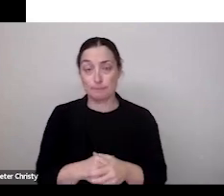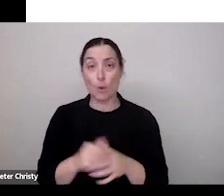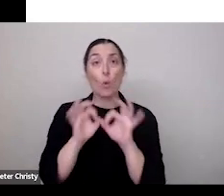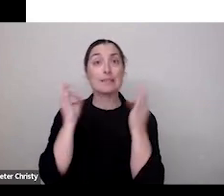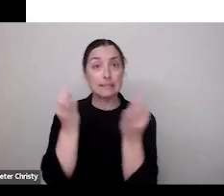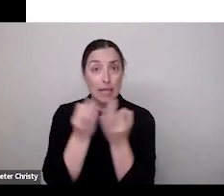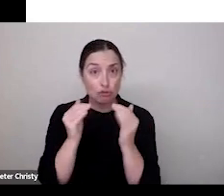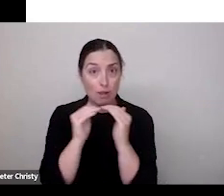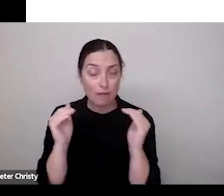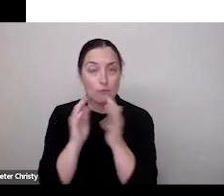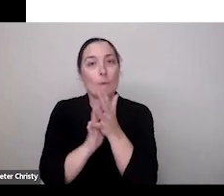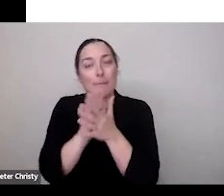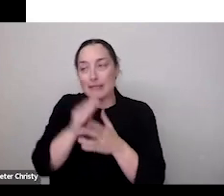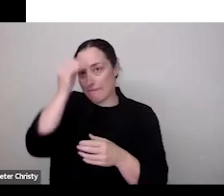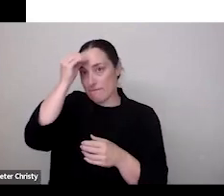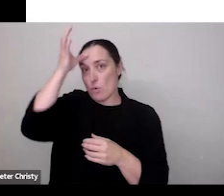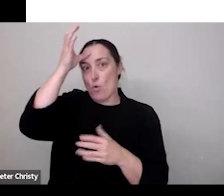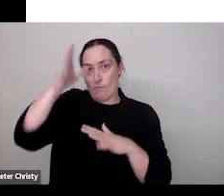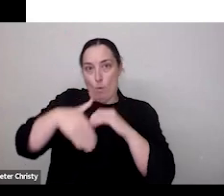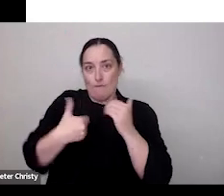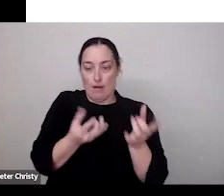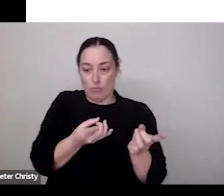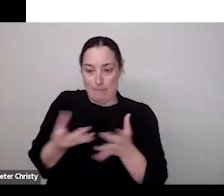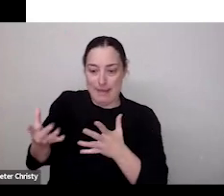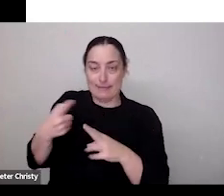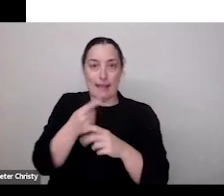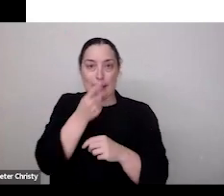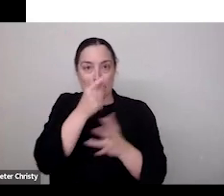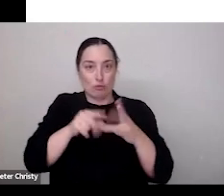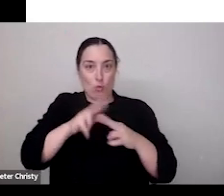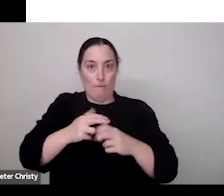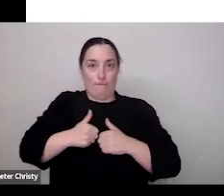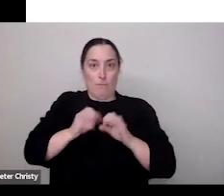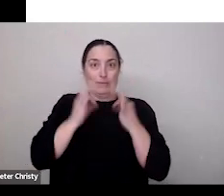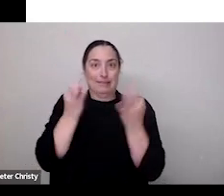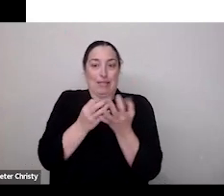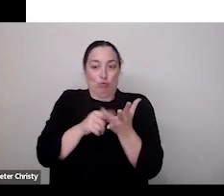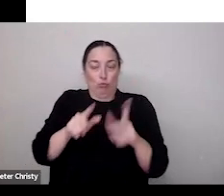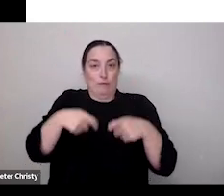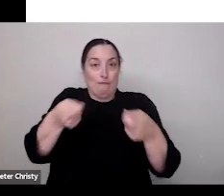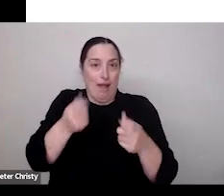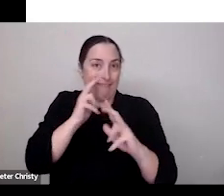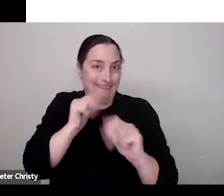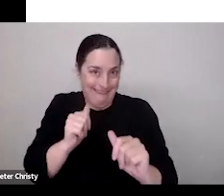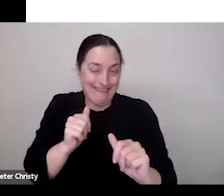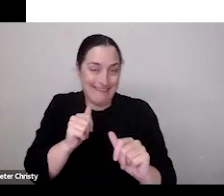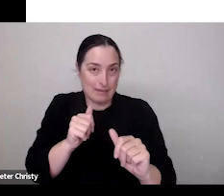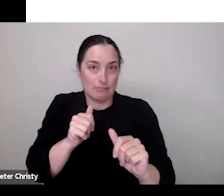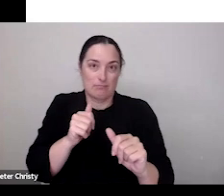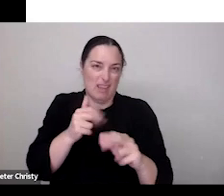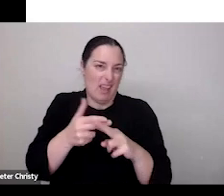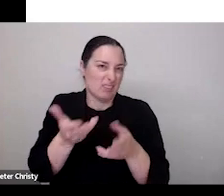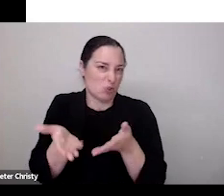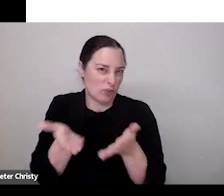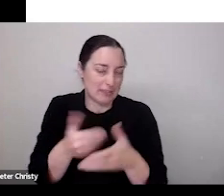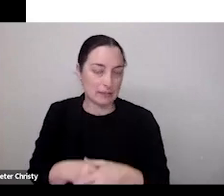it's about being informed about the level of preparedness and capabilities of the organizations that provide care and support and services for